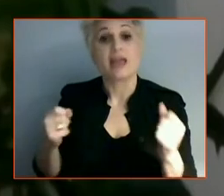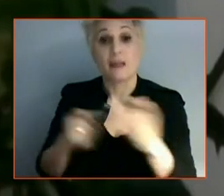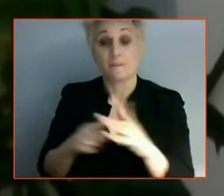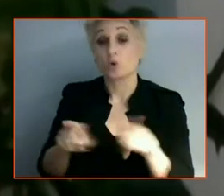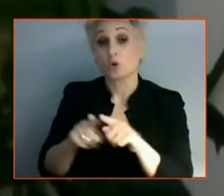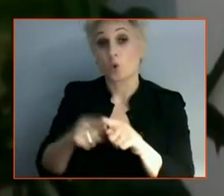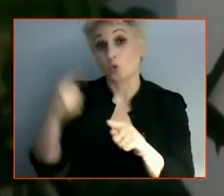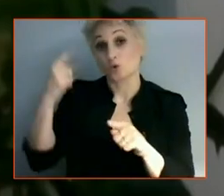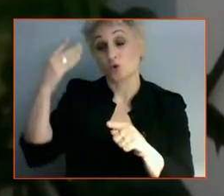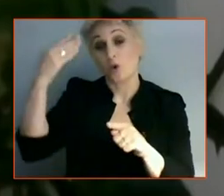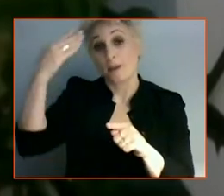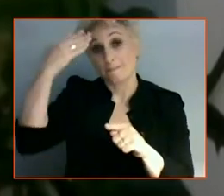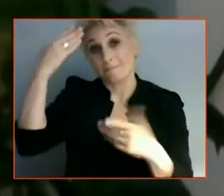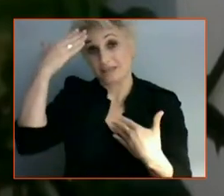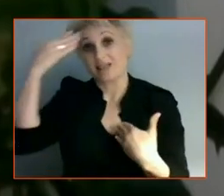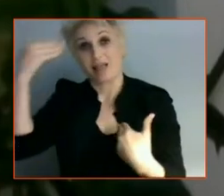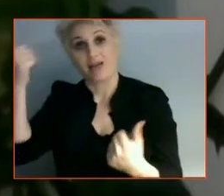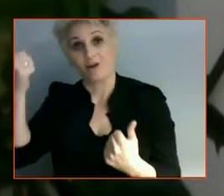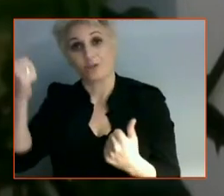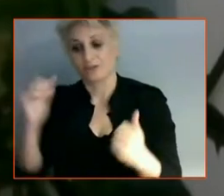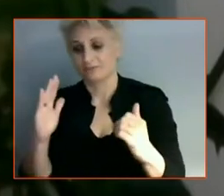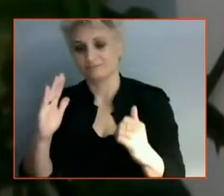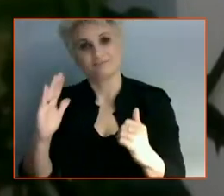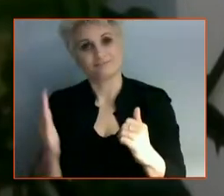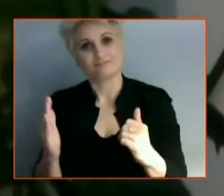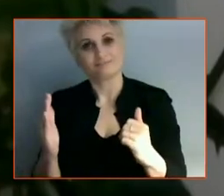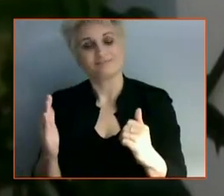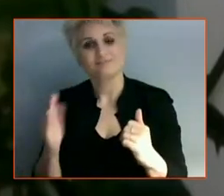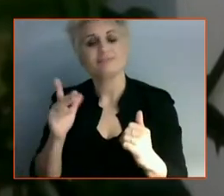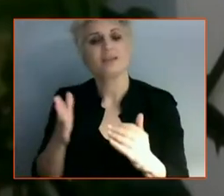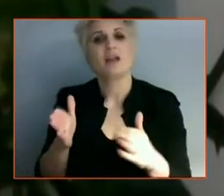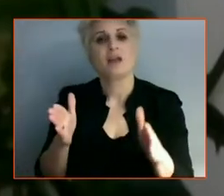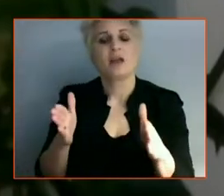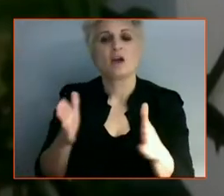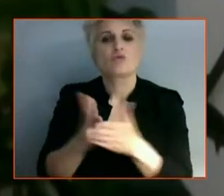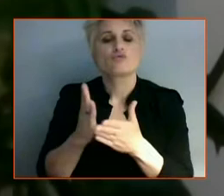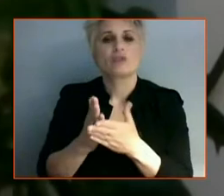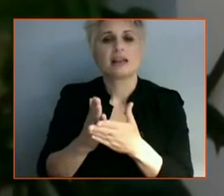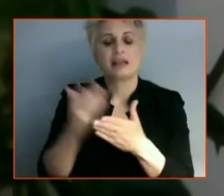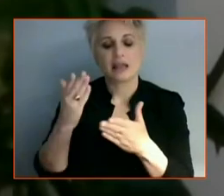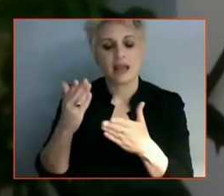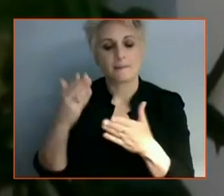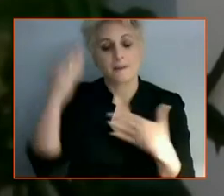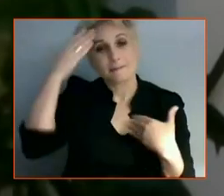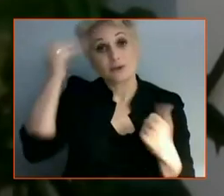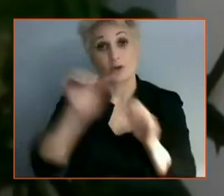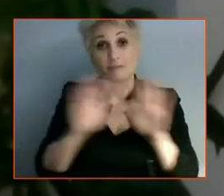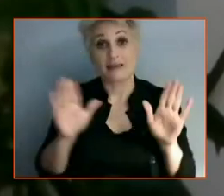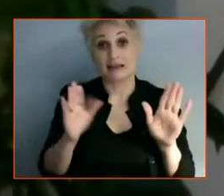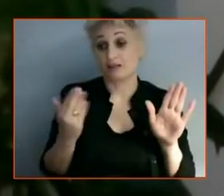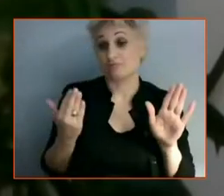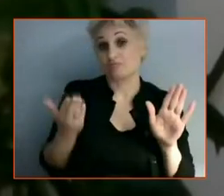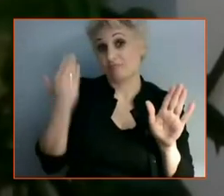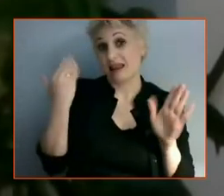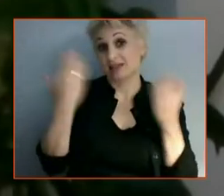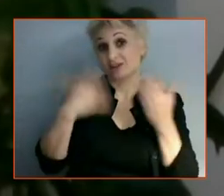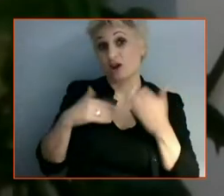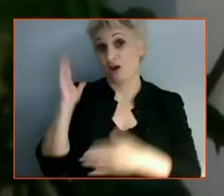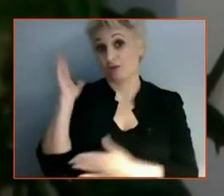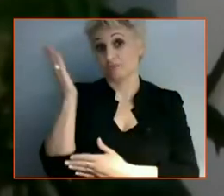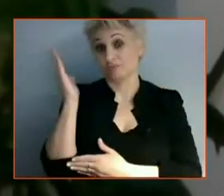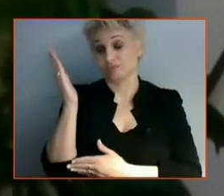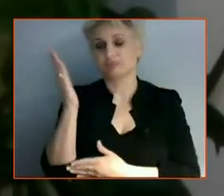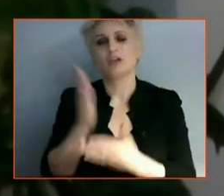here, as I spoke to last night on a mental health panel, that it is really important that we also have these deep